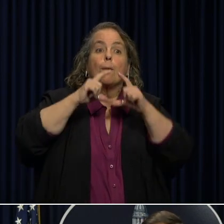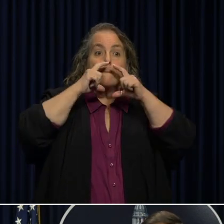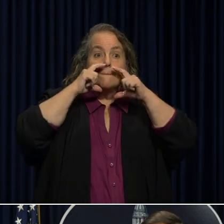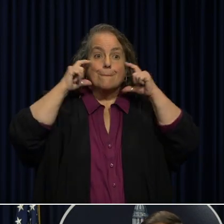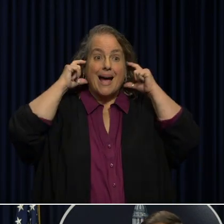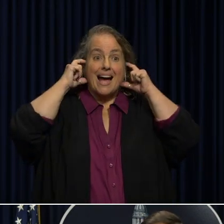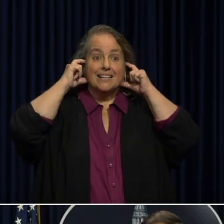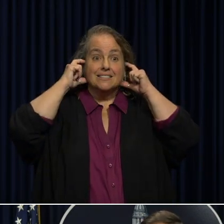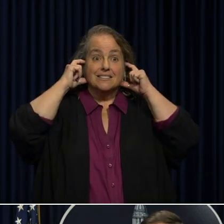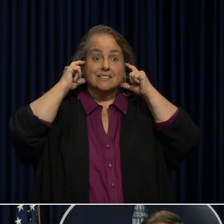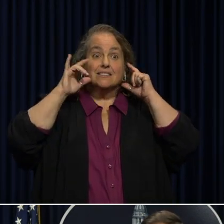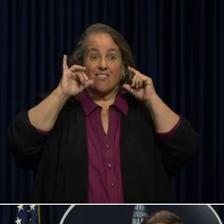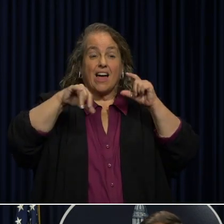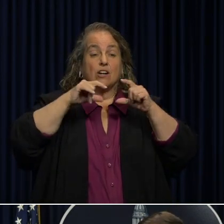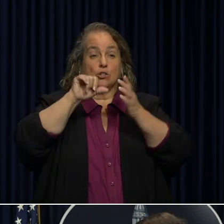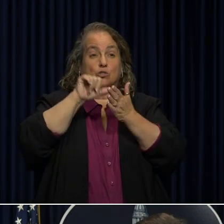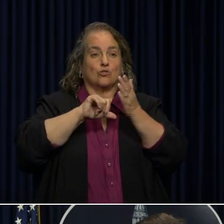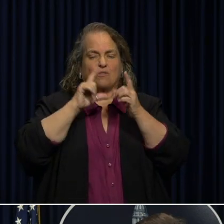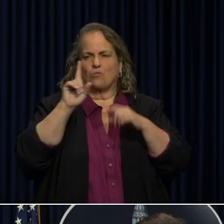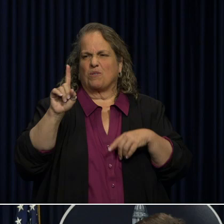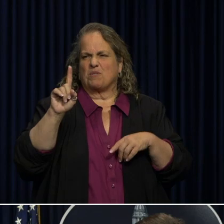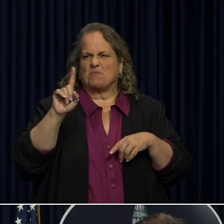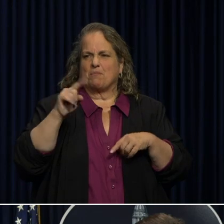up? I didn't do that very well.